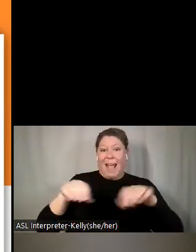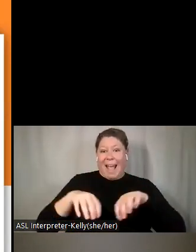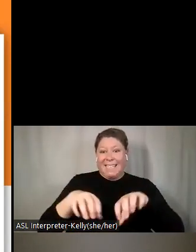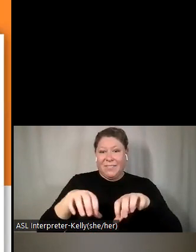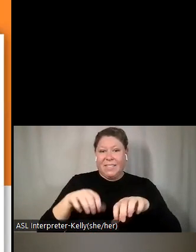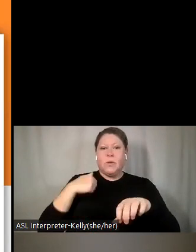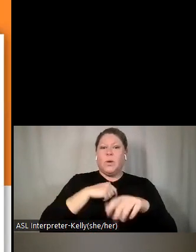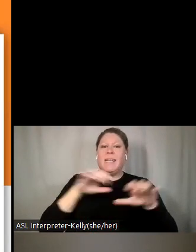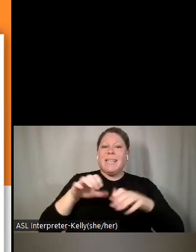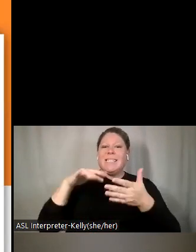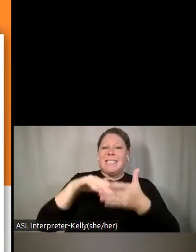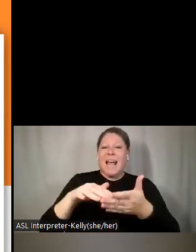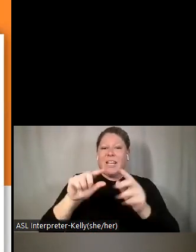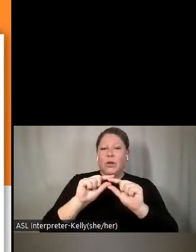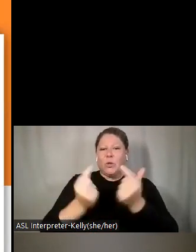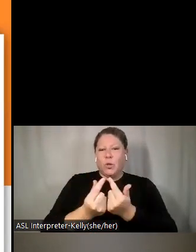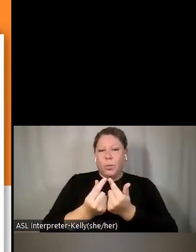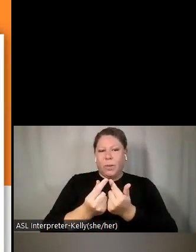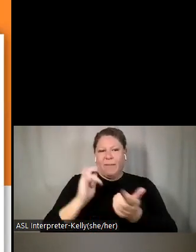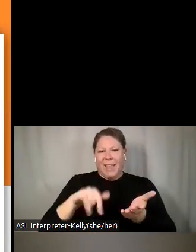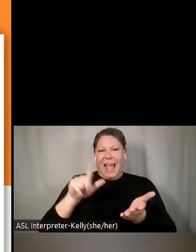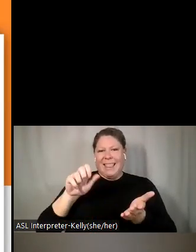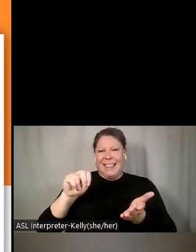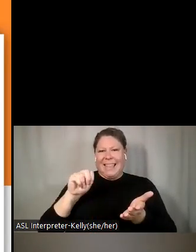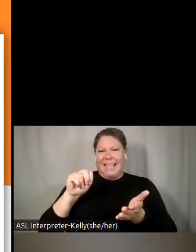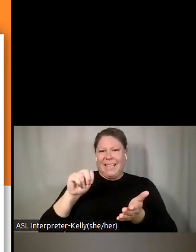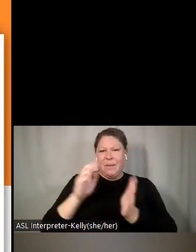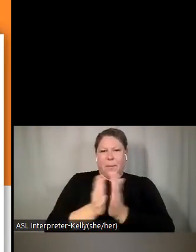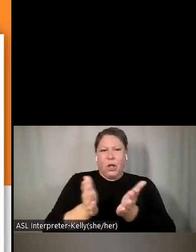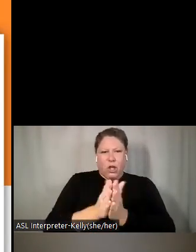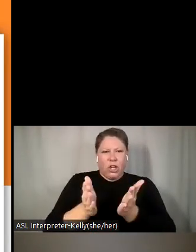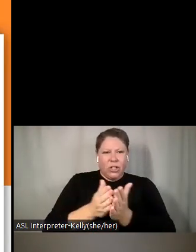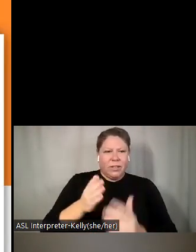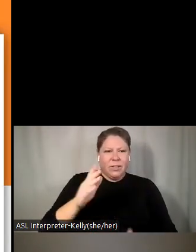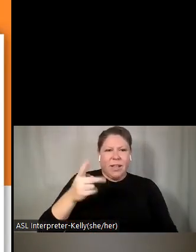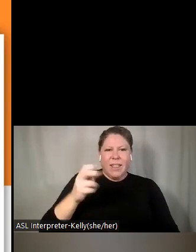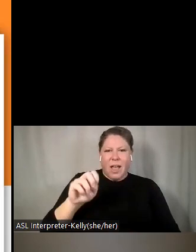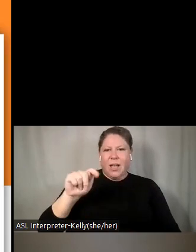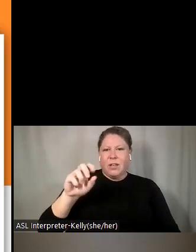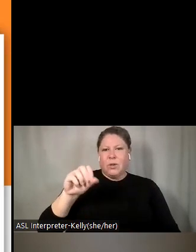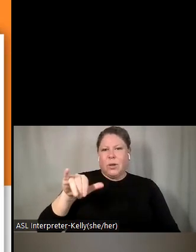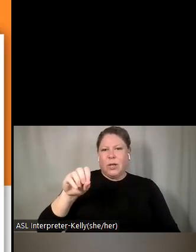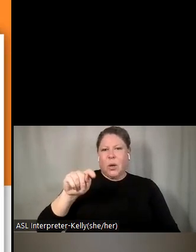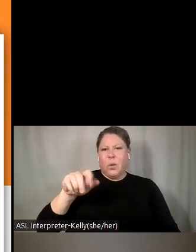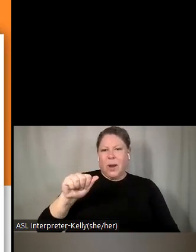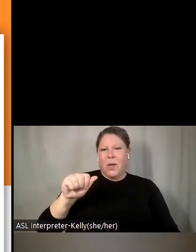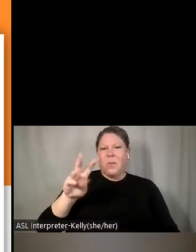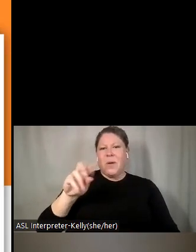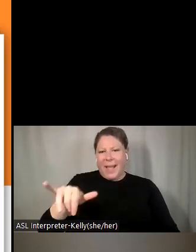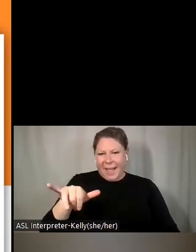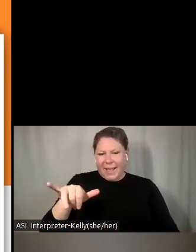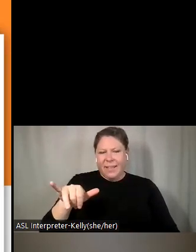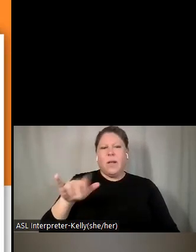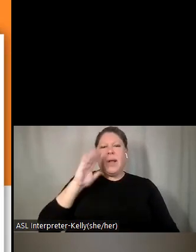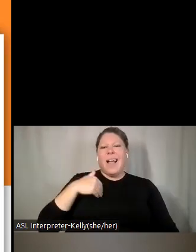group of the seminal lean text, The Toyota Way by Jeffrey Liker. We'll also be running future study groups that are going to be